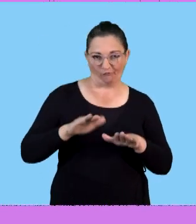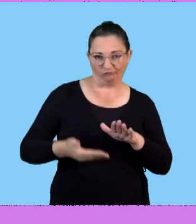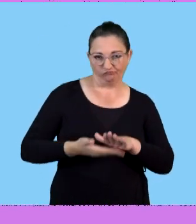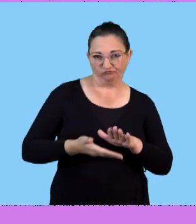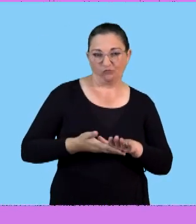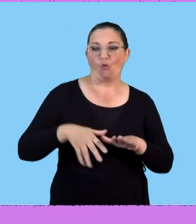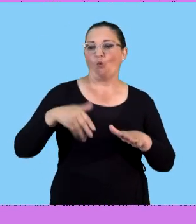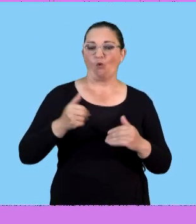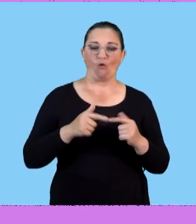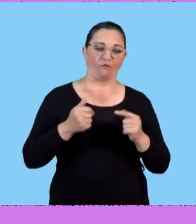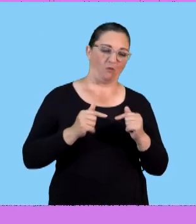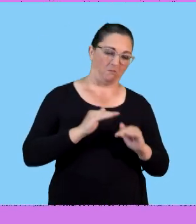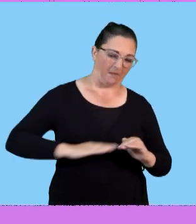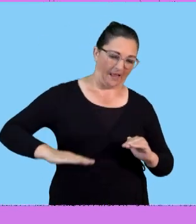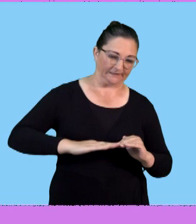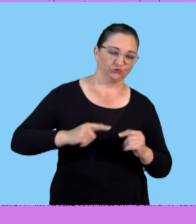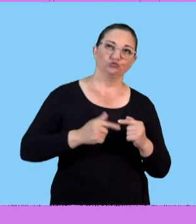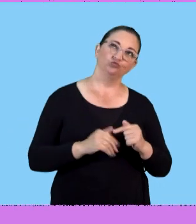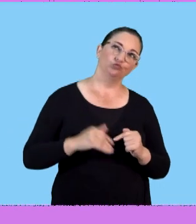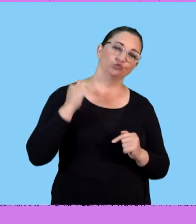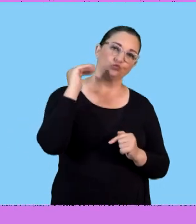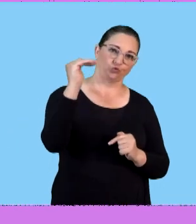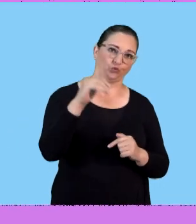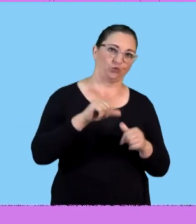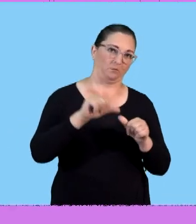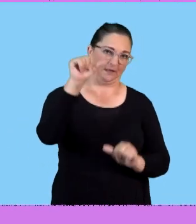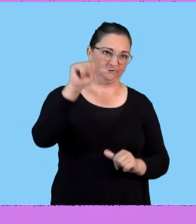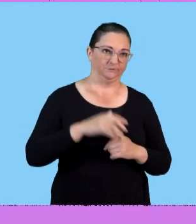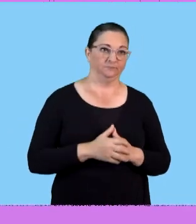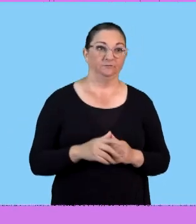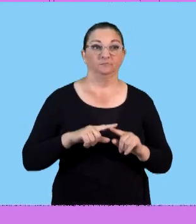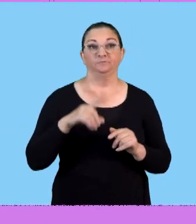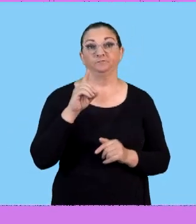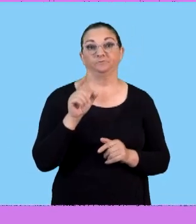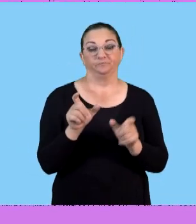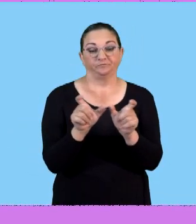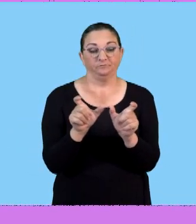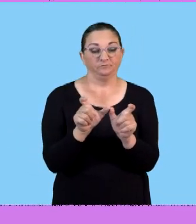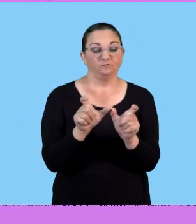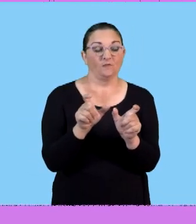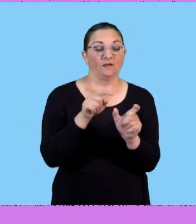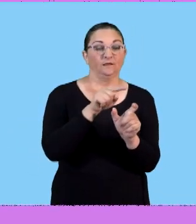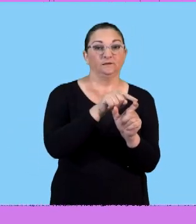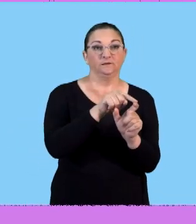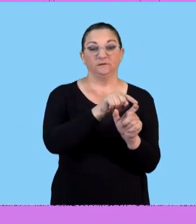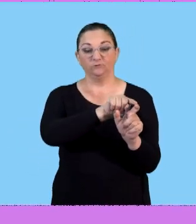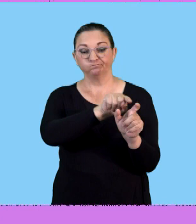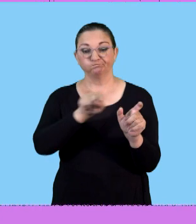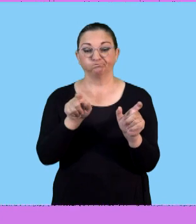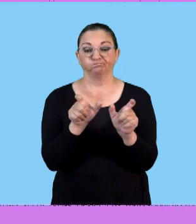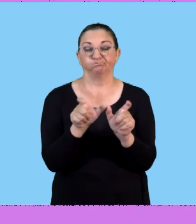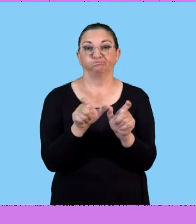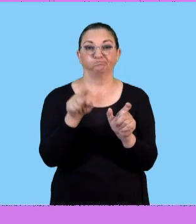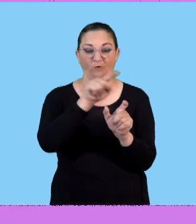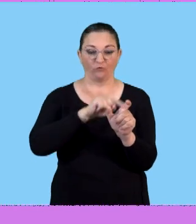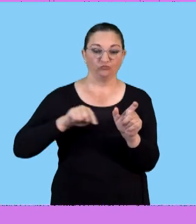foot or from the base to the top. Okay? We also know that diameter, it's a straight line